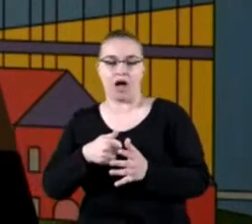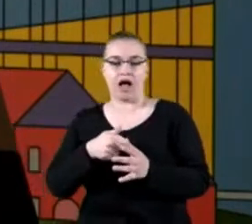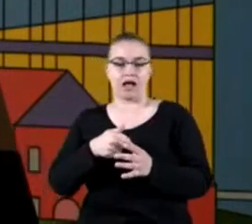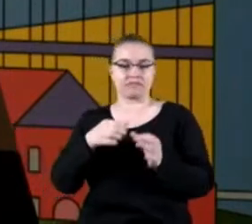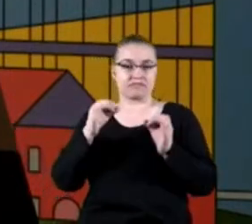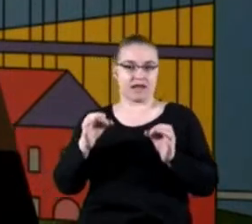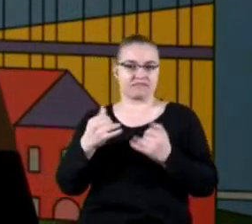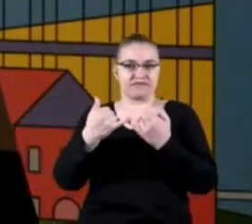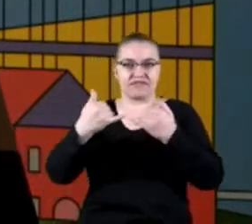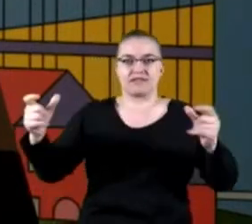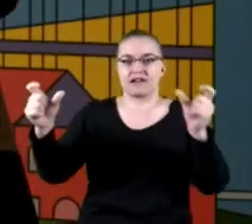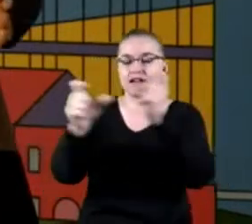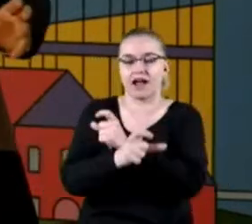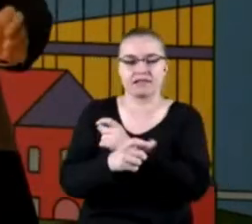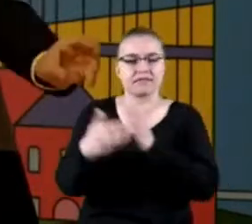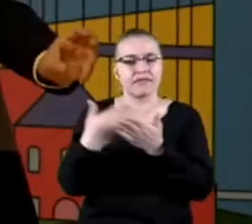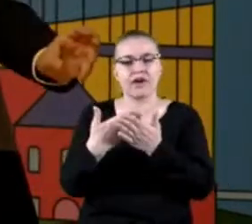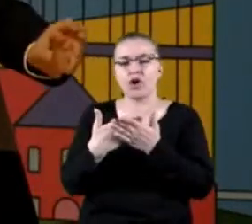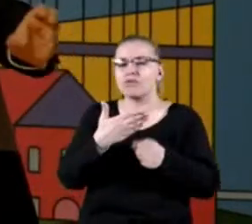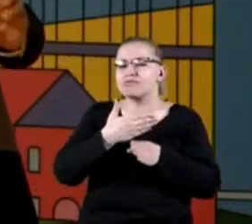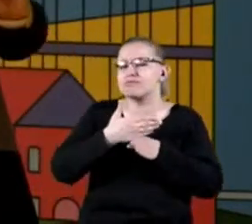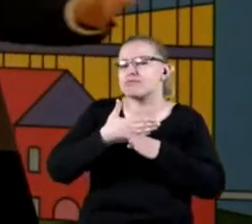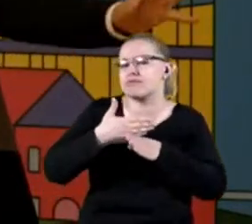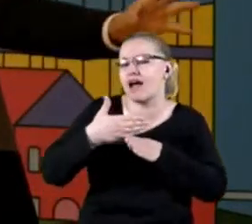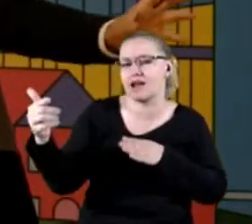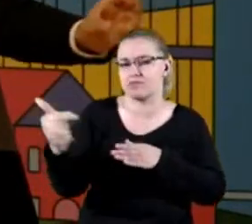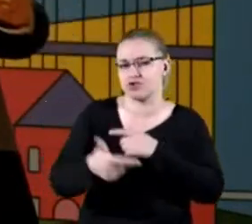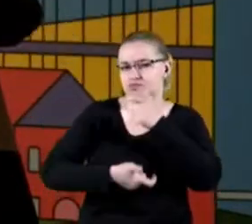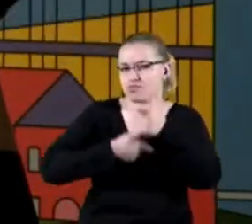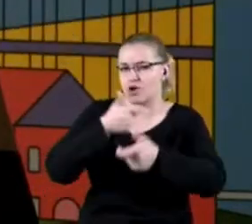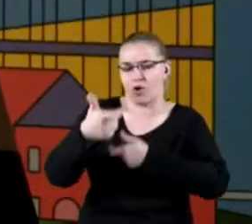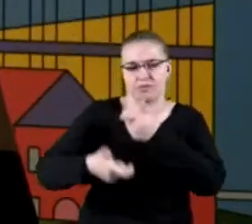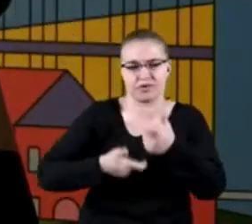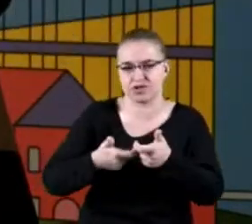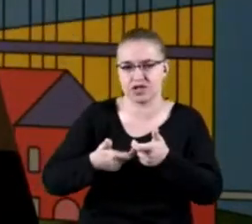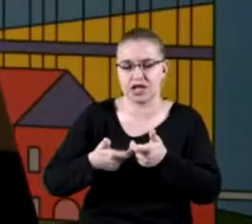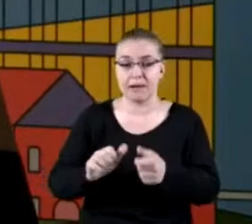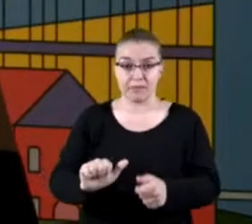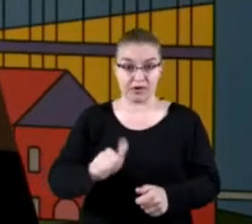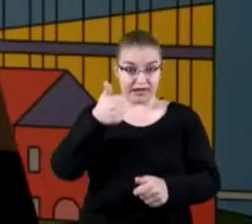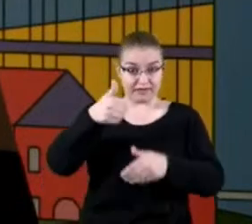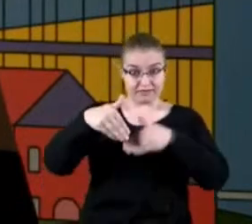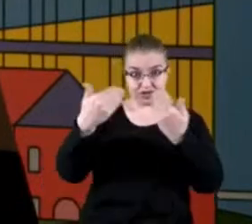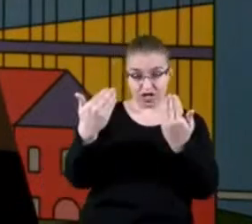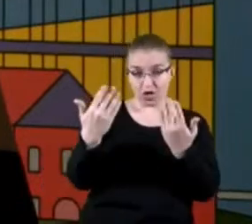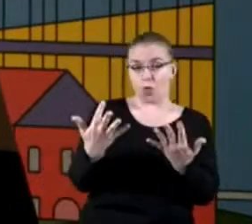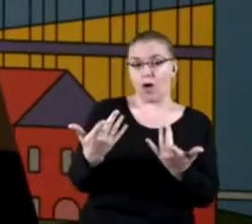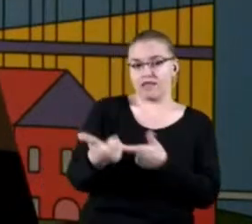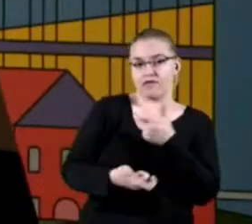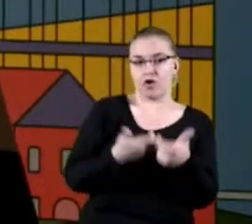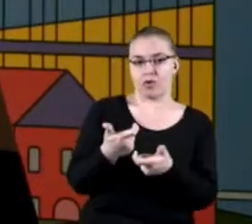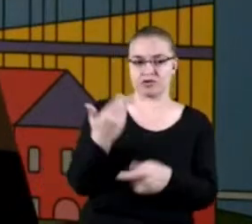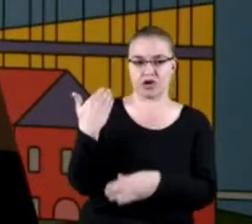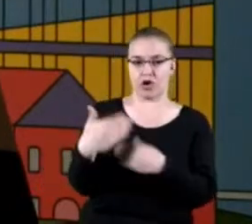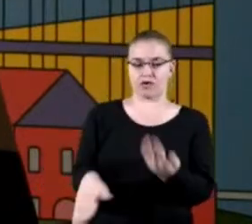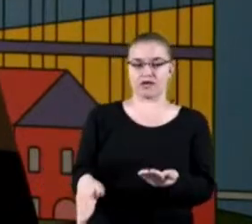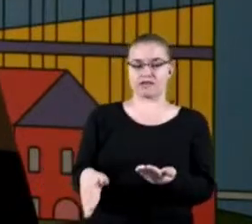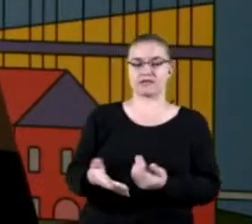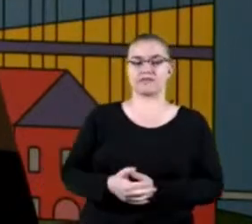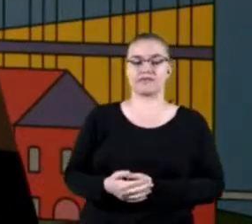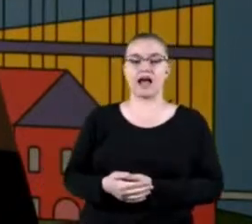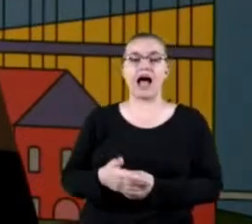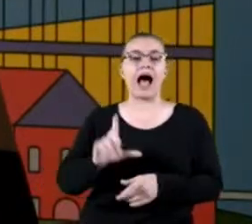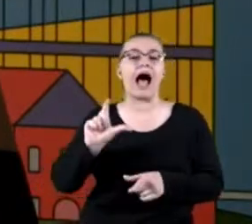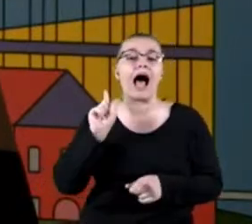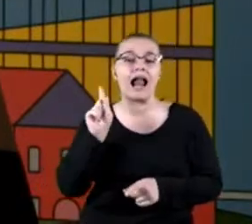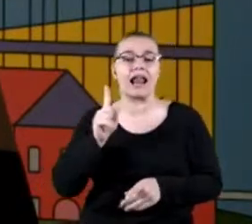it's easy to do something in one day and stop, but the continuity